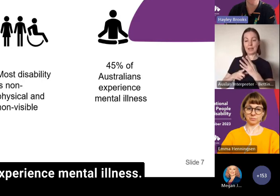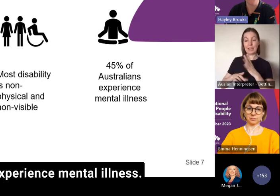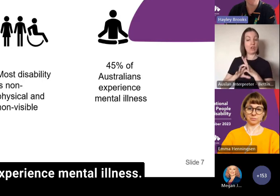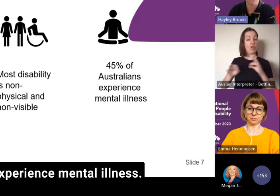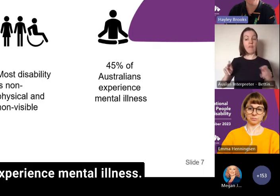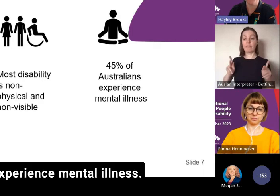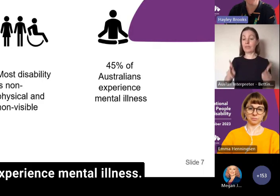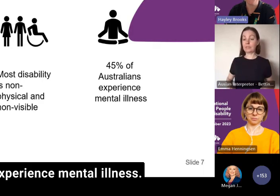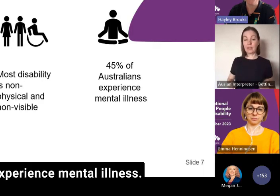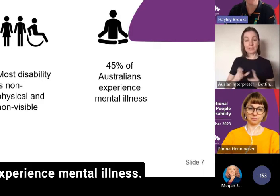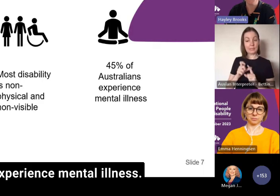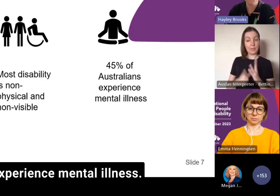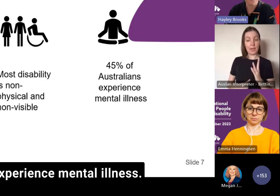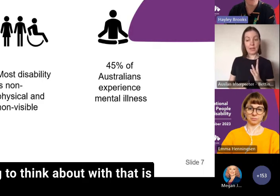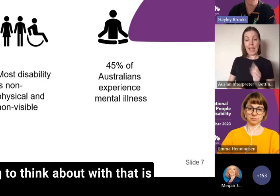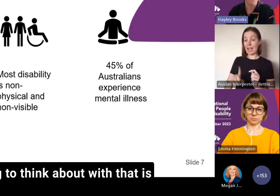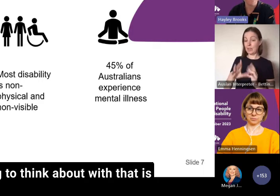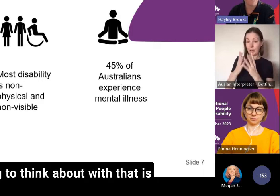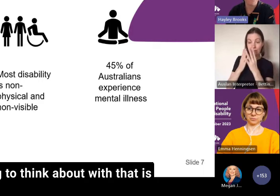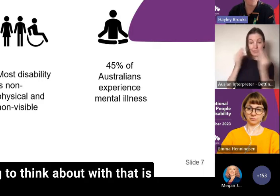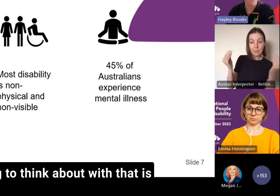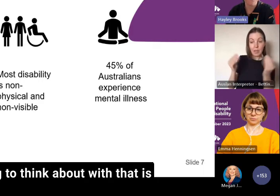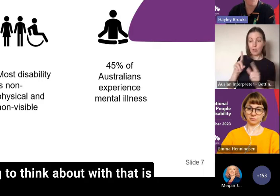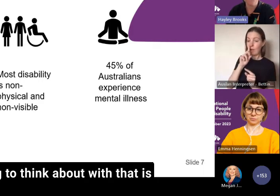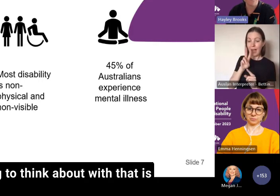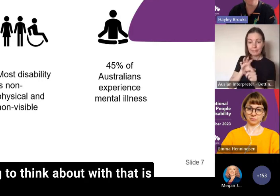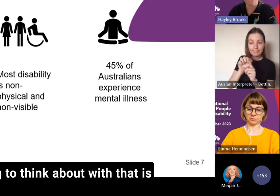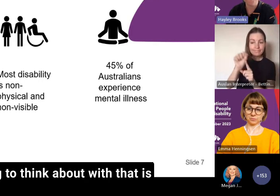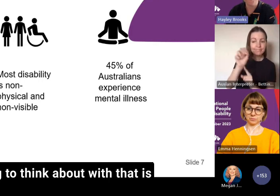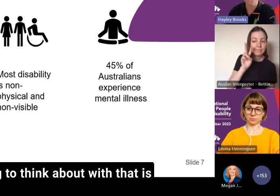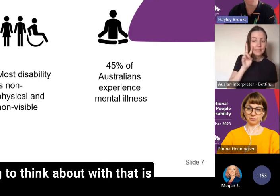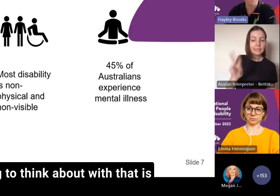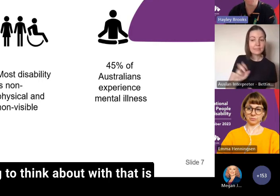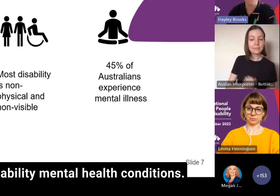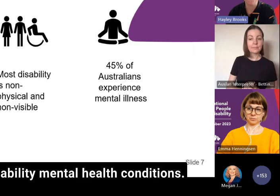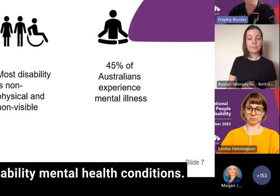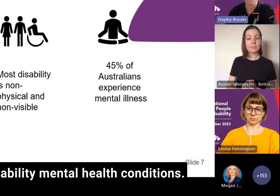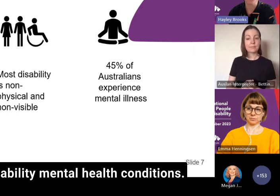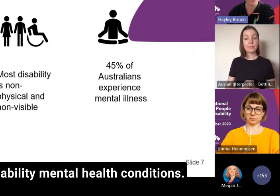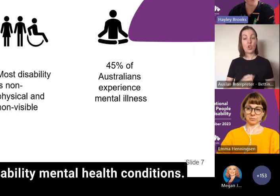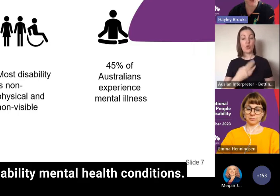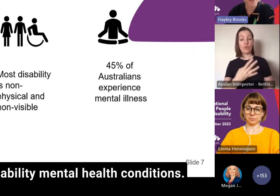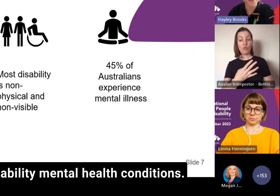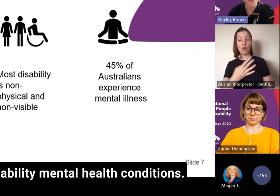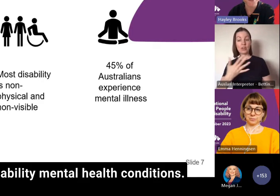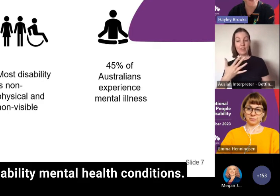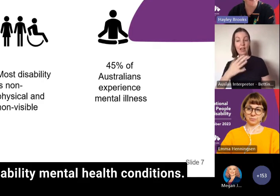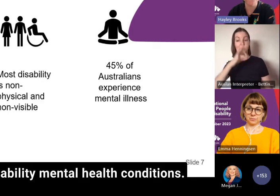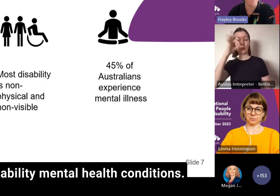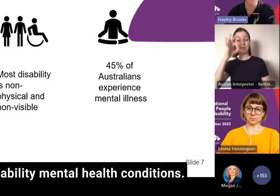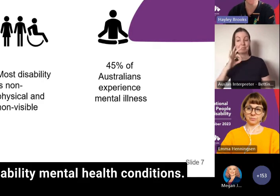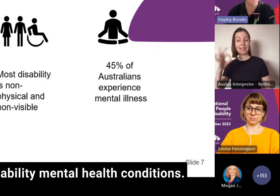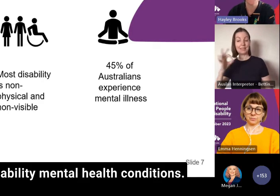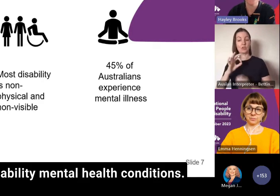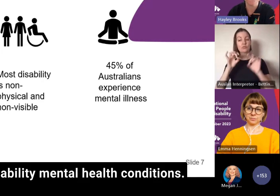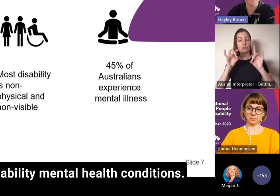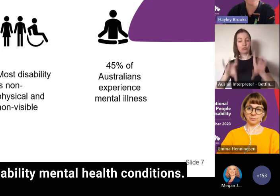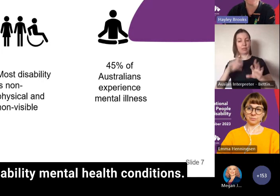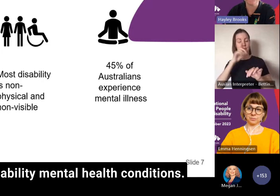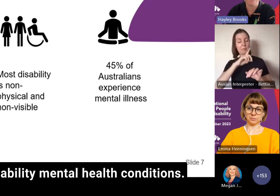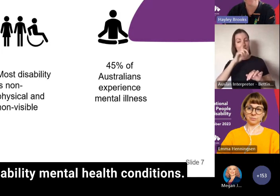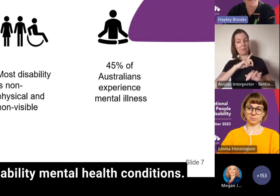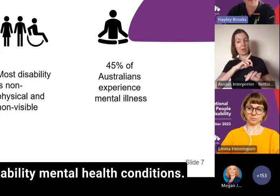experience mental illness. And so something to think about with that is that is reported